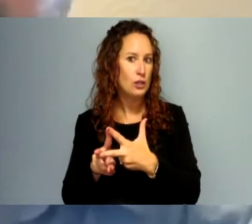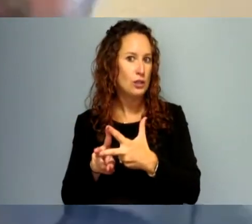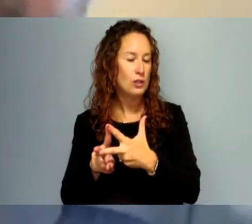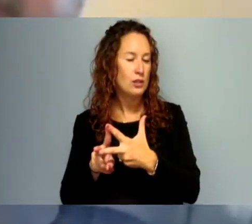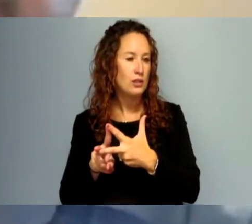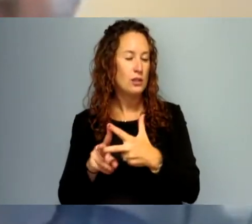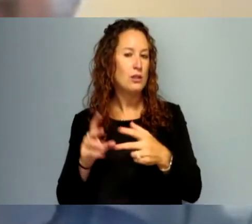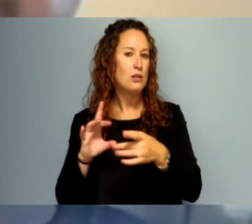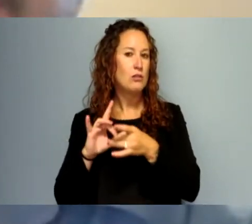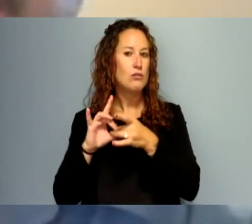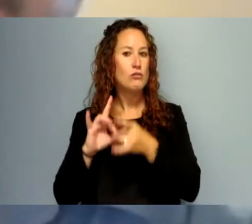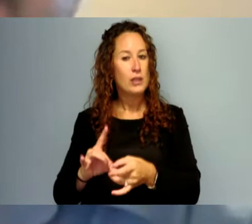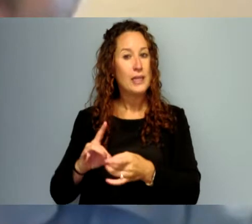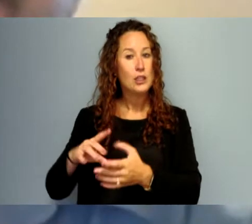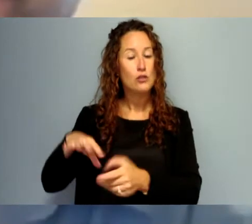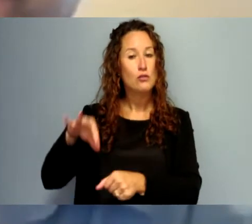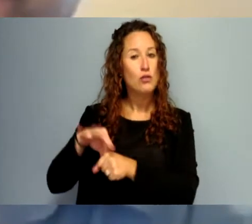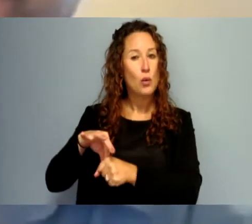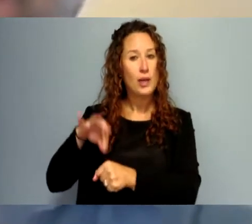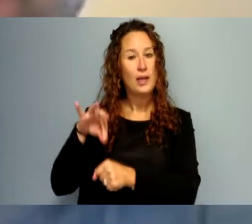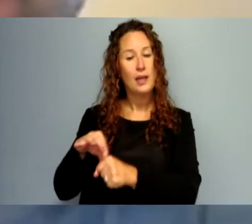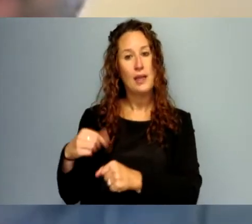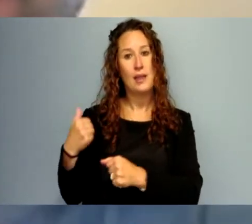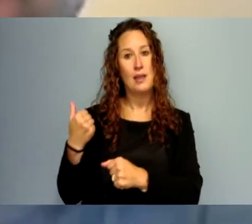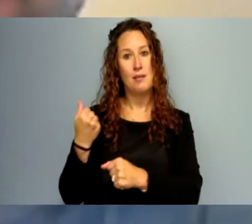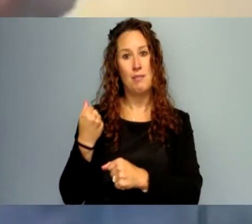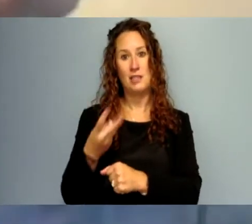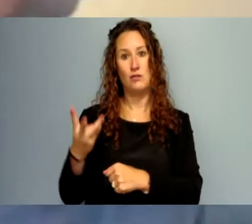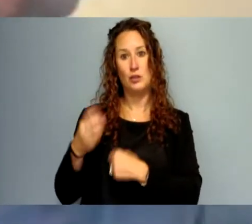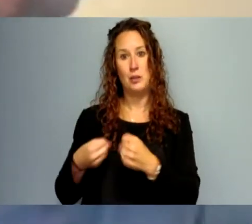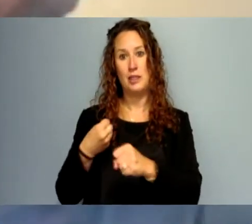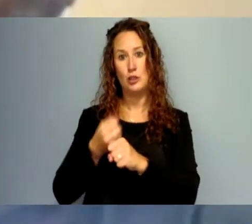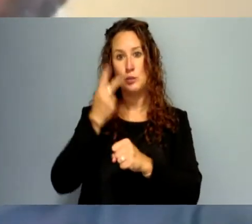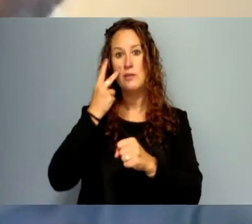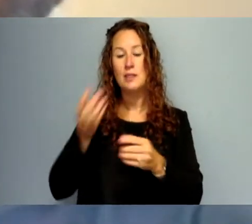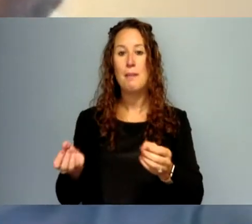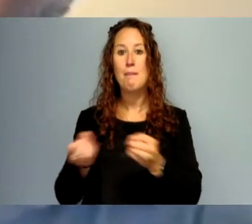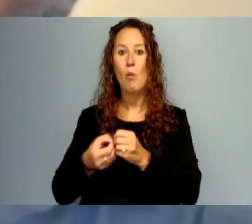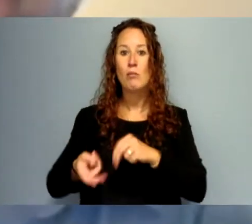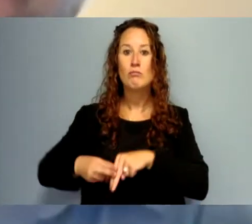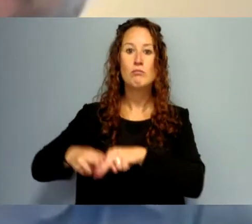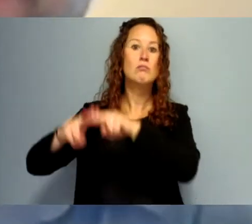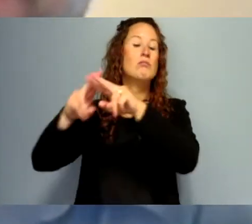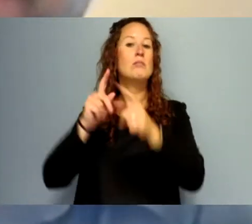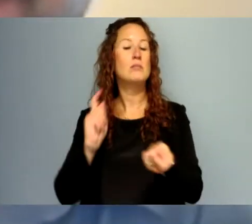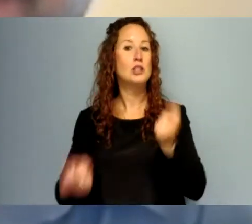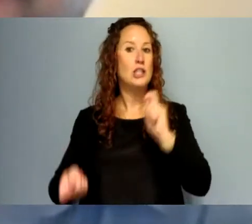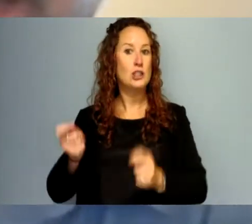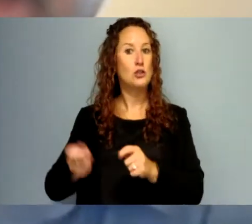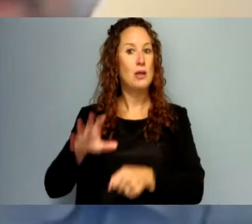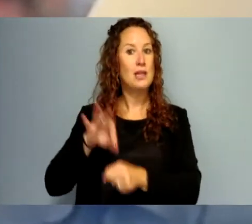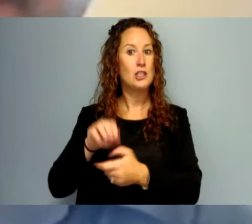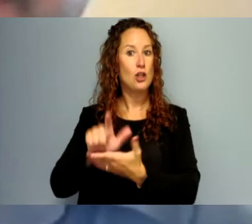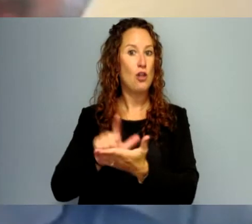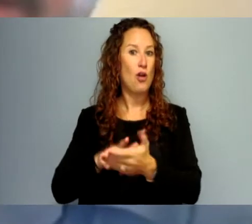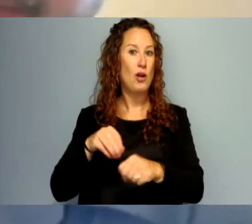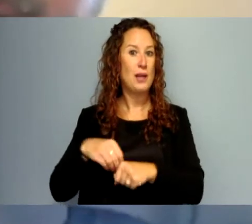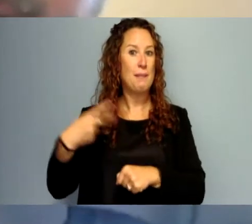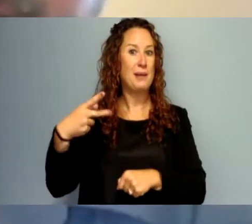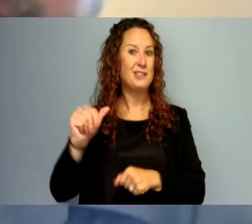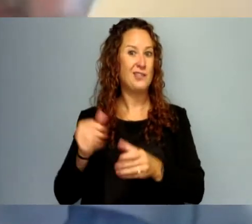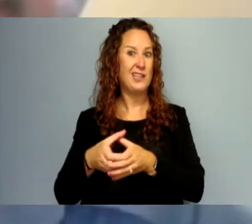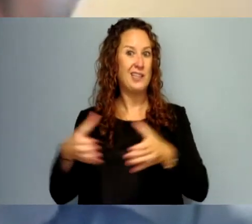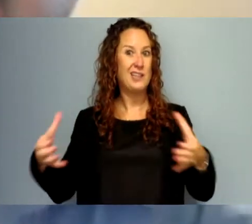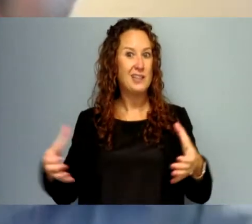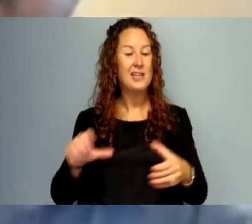voting in the last few years. Been the most expansive changes to election law in Pennsylvania in 80 years. Act